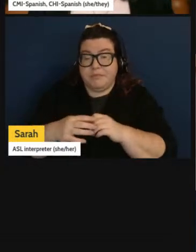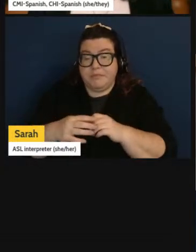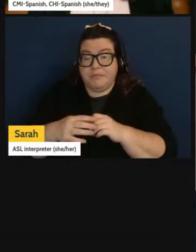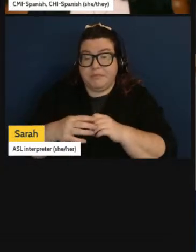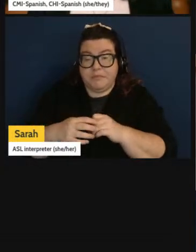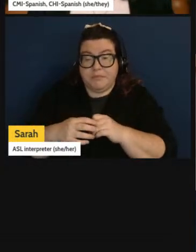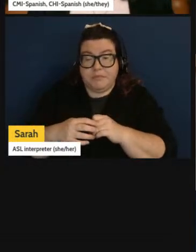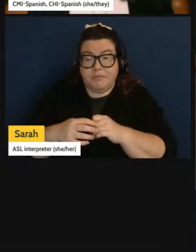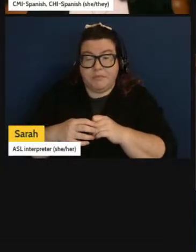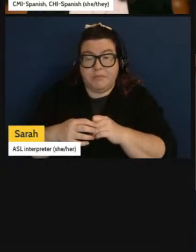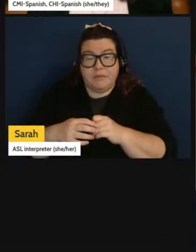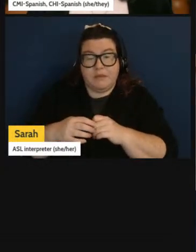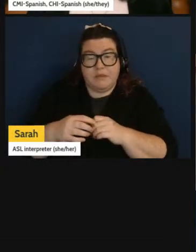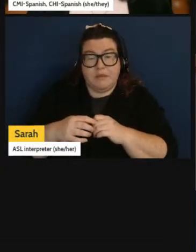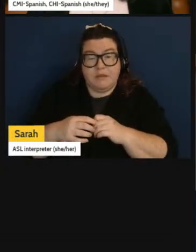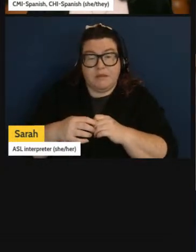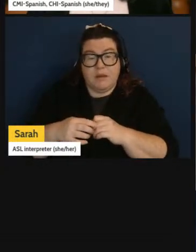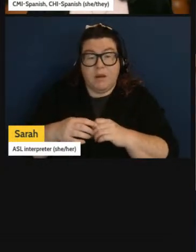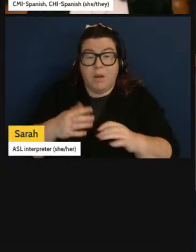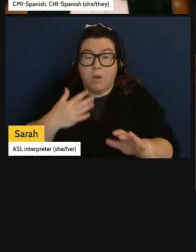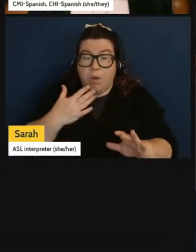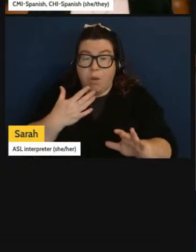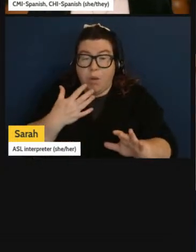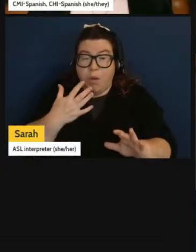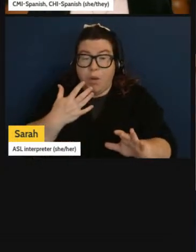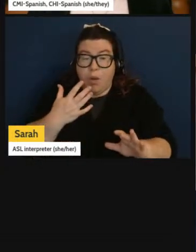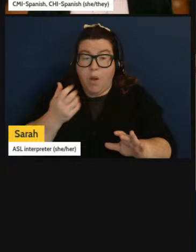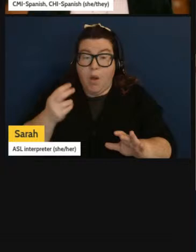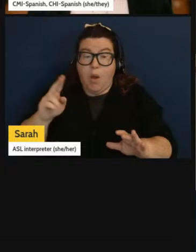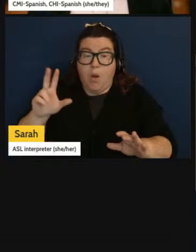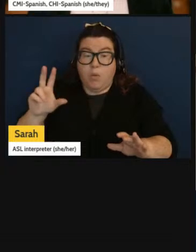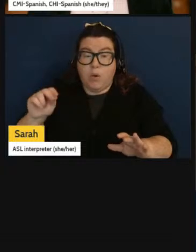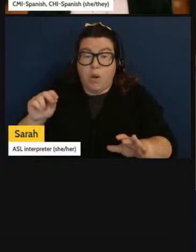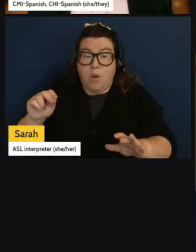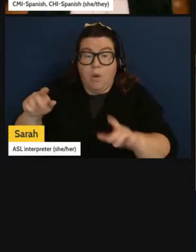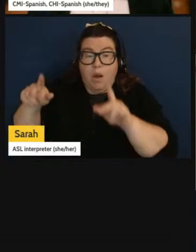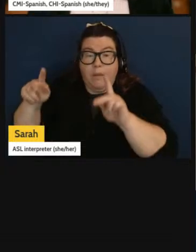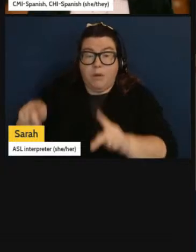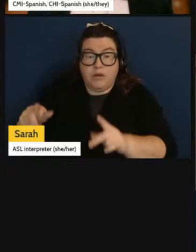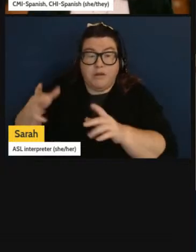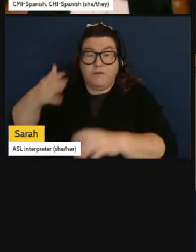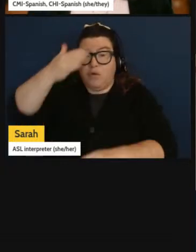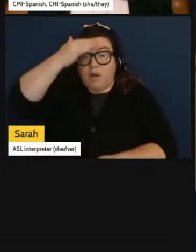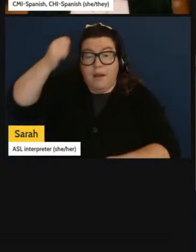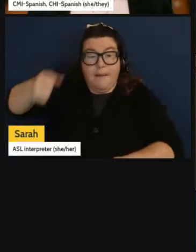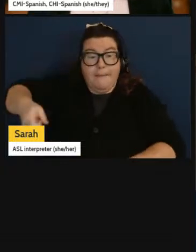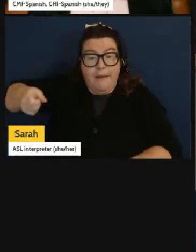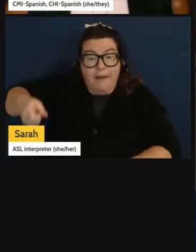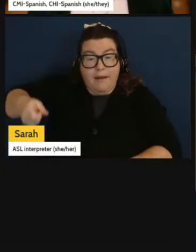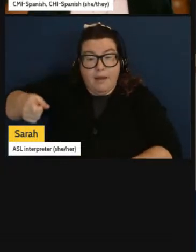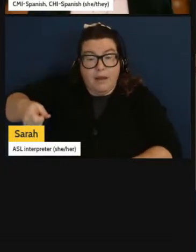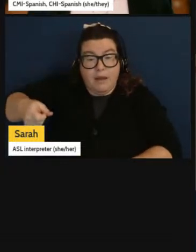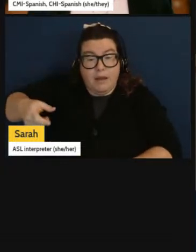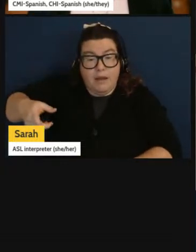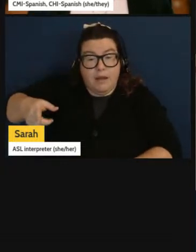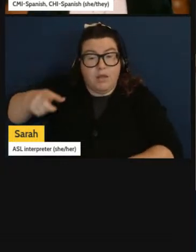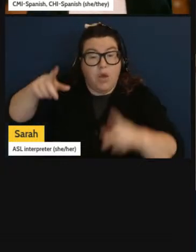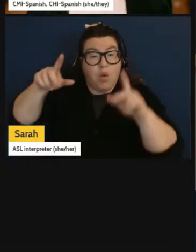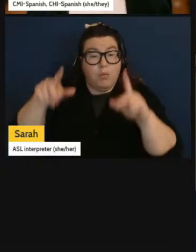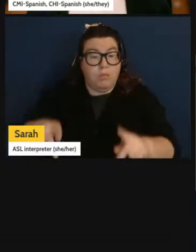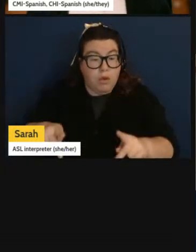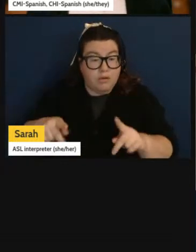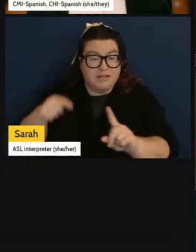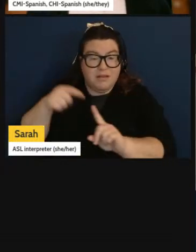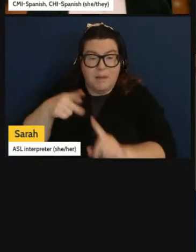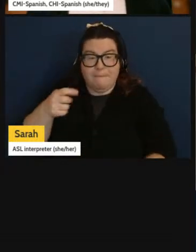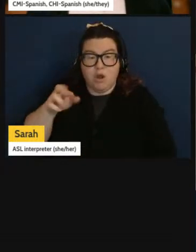saying, oh no, a person left their bag behind, even though the word person in